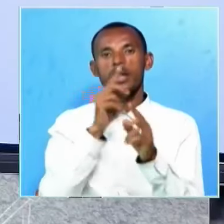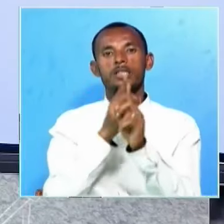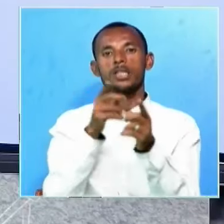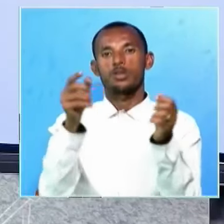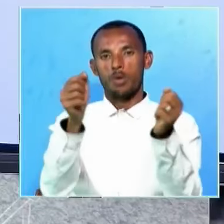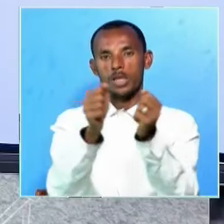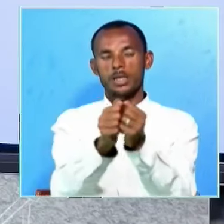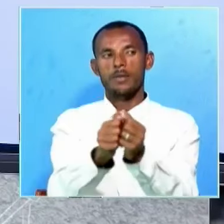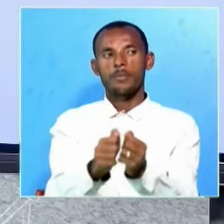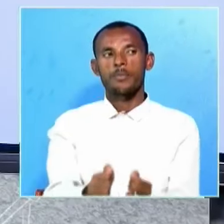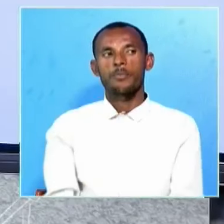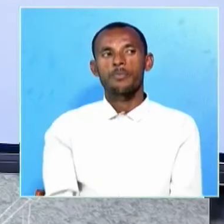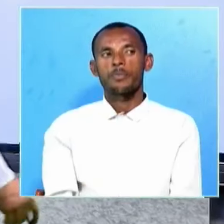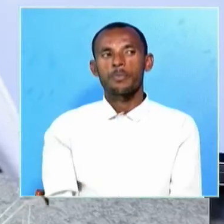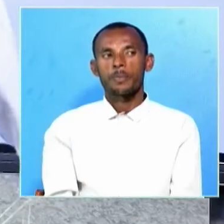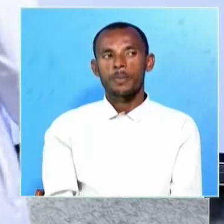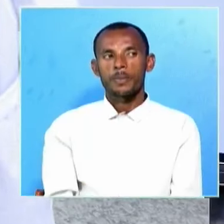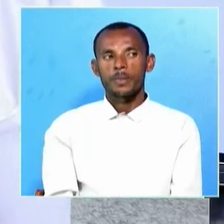together.